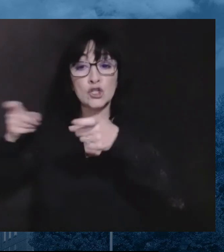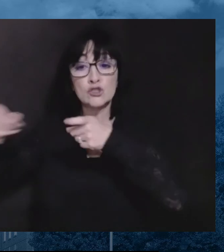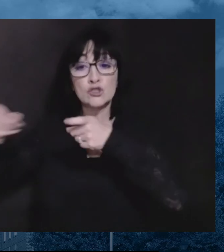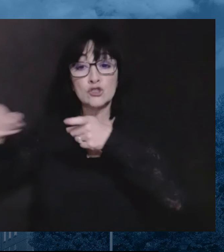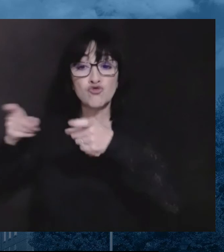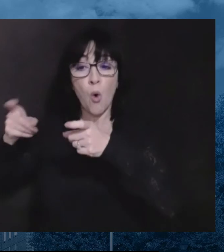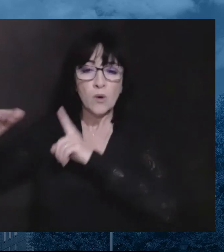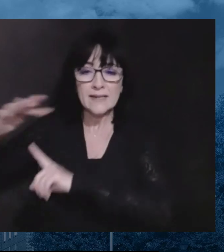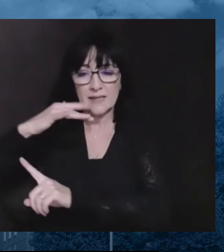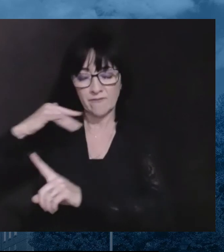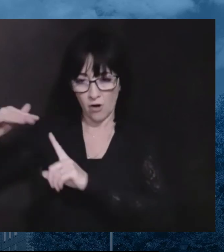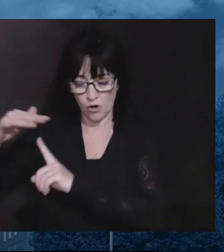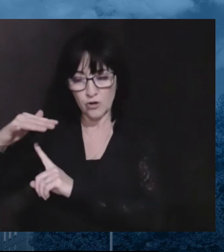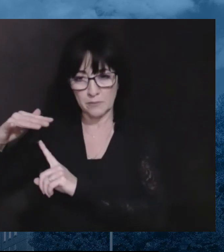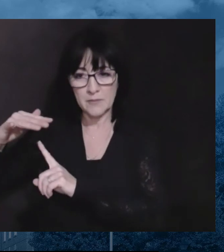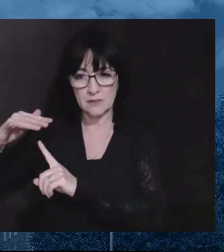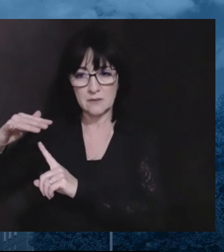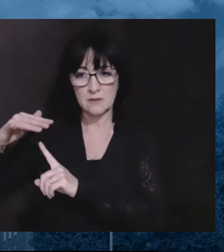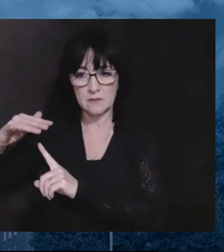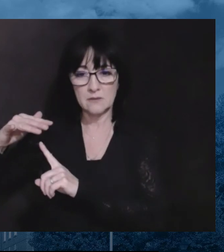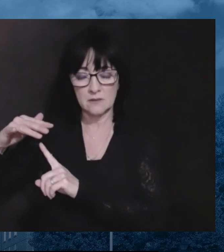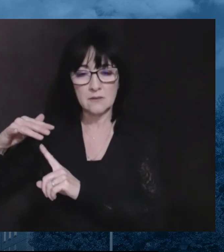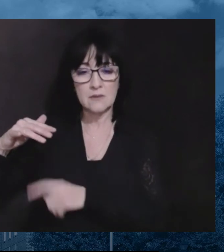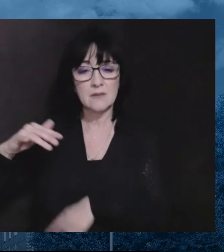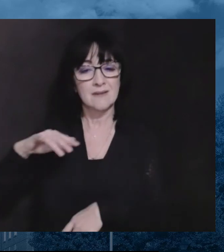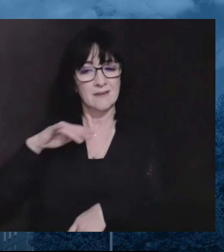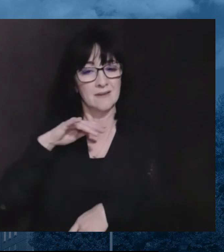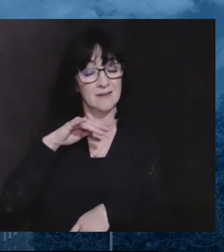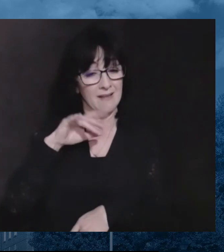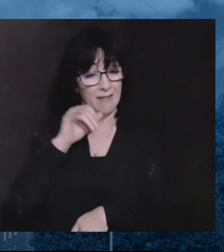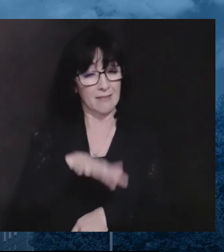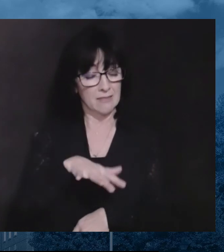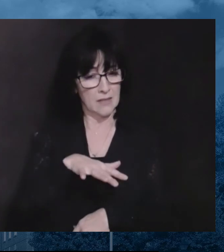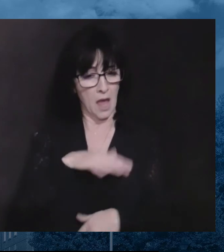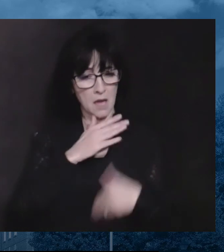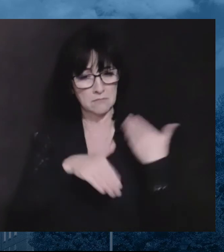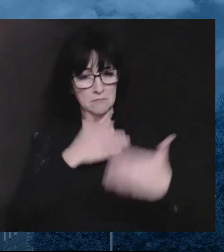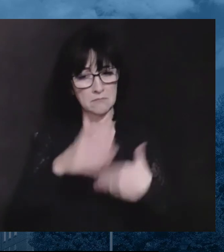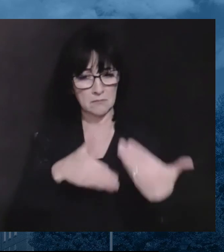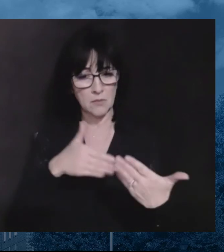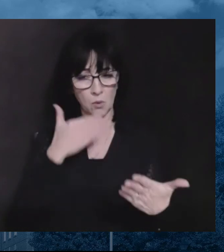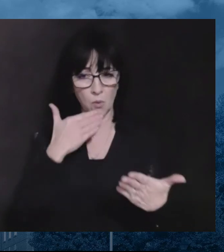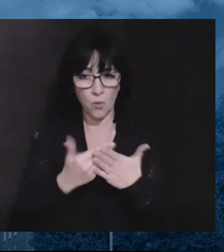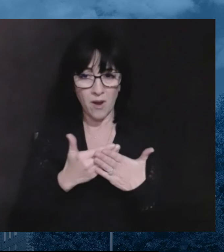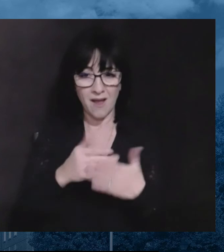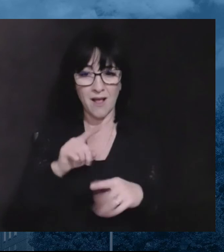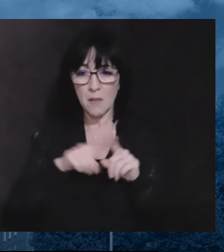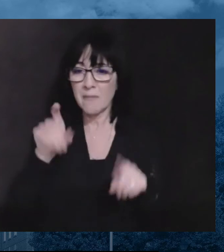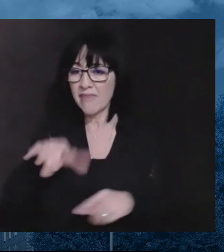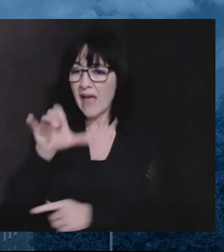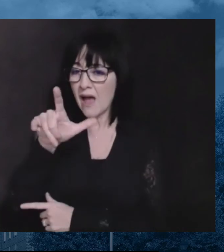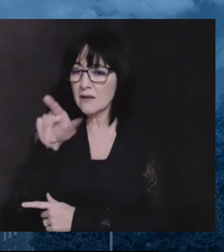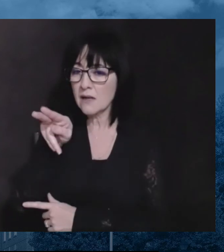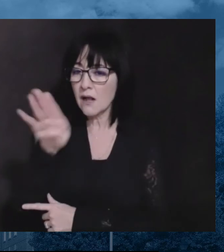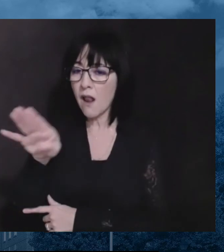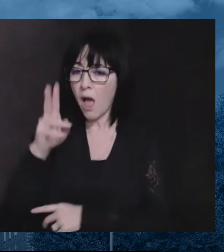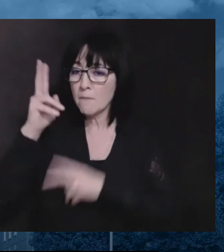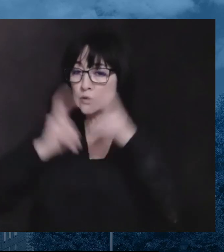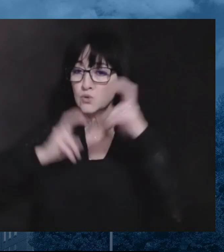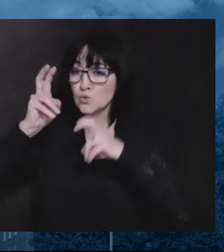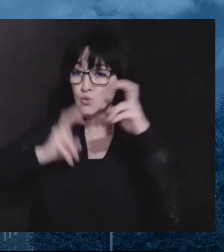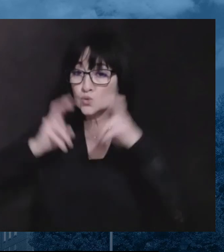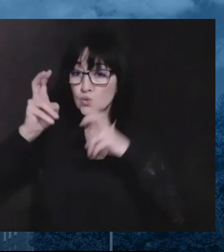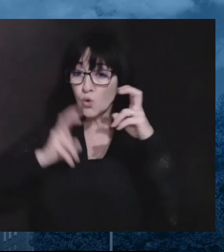sports went along pretty well, right? These club tournament sports didn't go